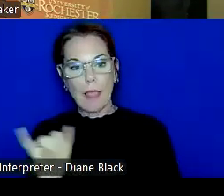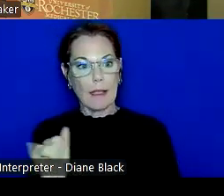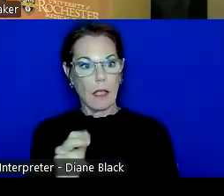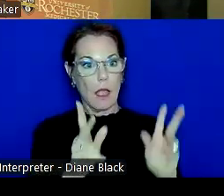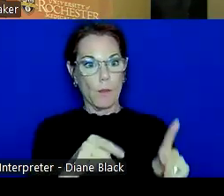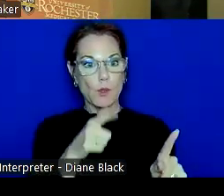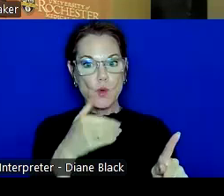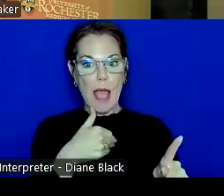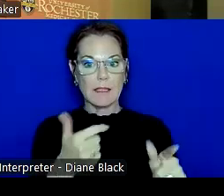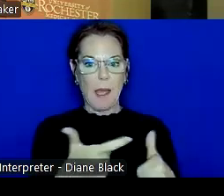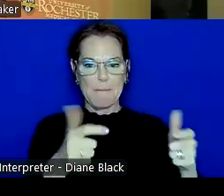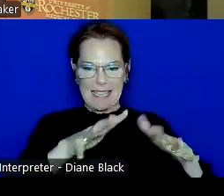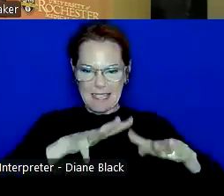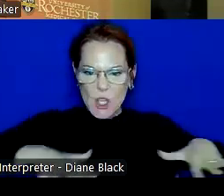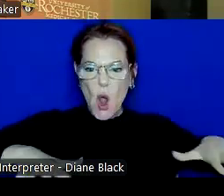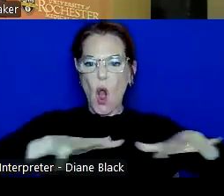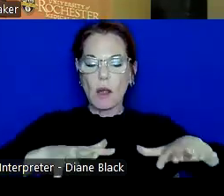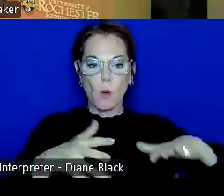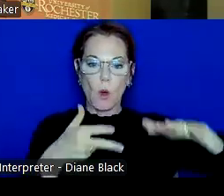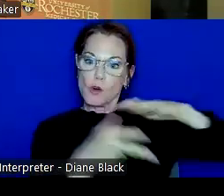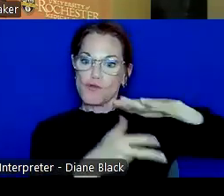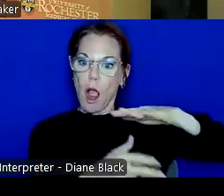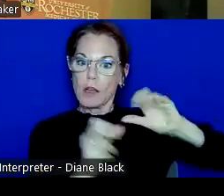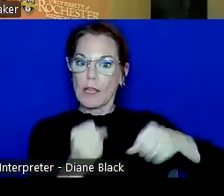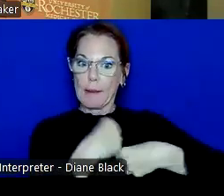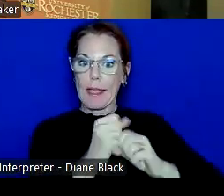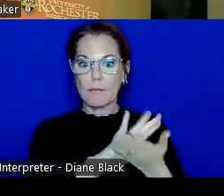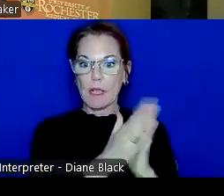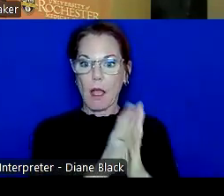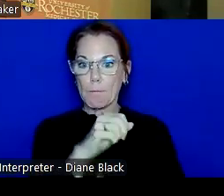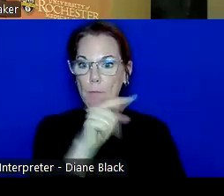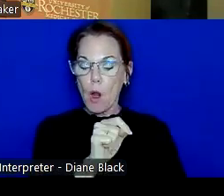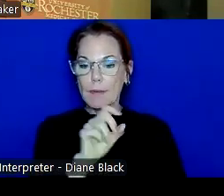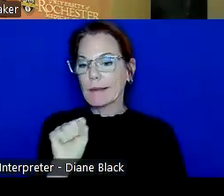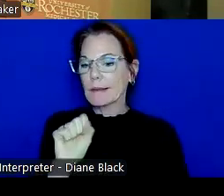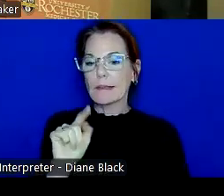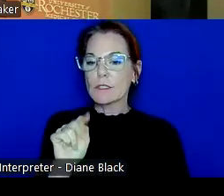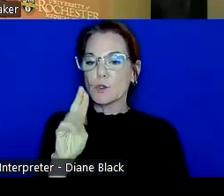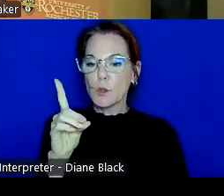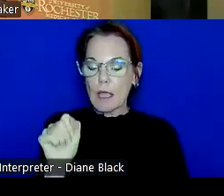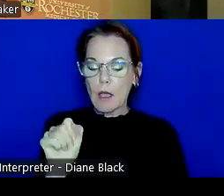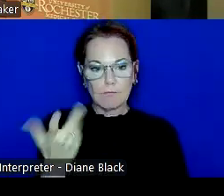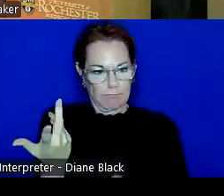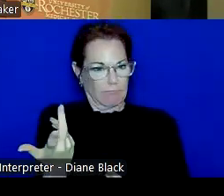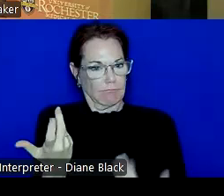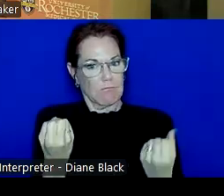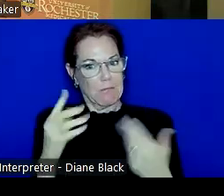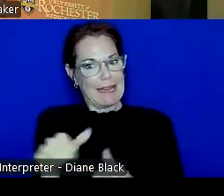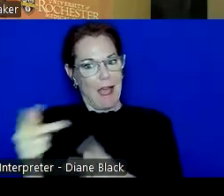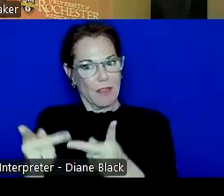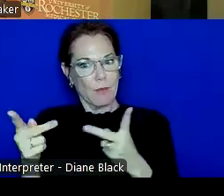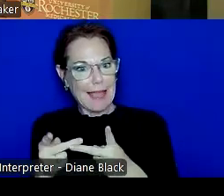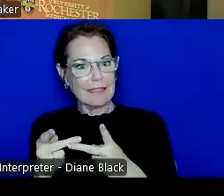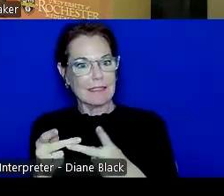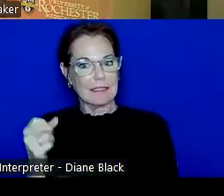their garage into. The state of California, Minnesota, other places have incredibly successfully done this. In Seattle, it